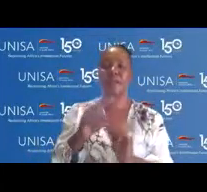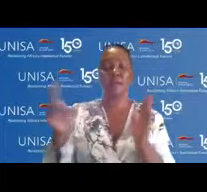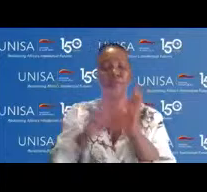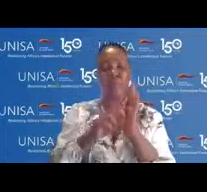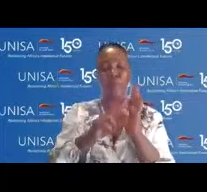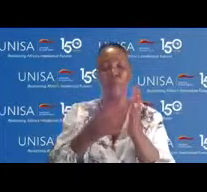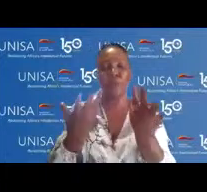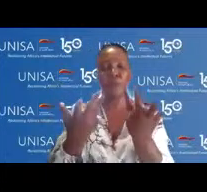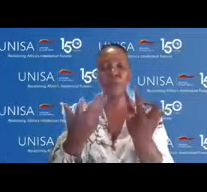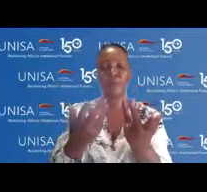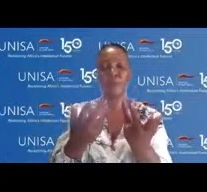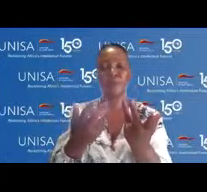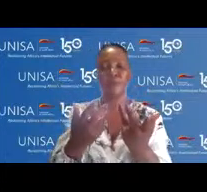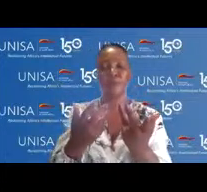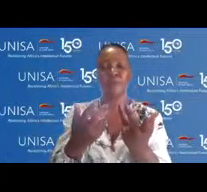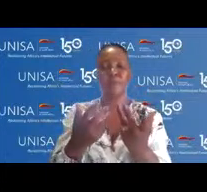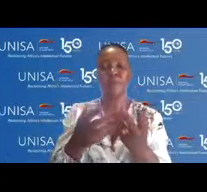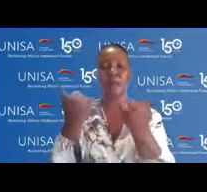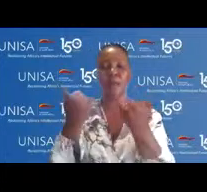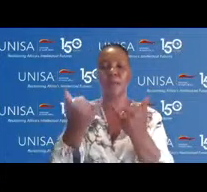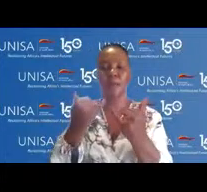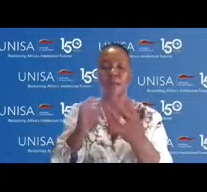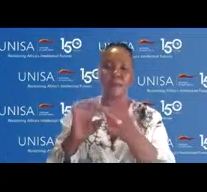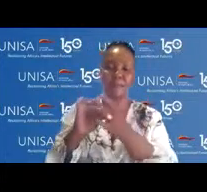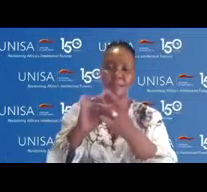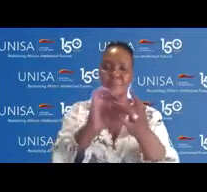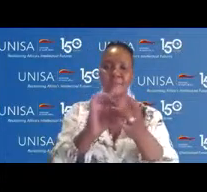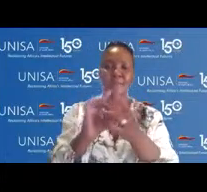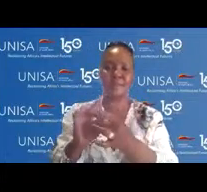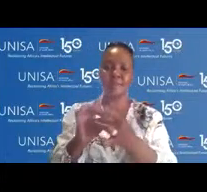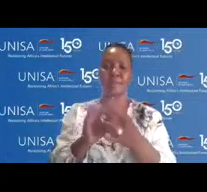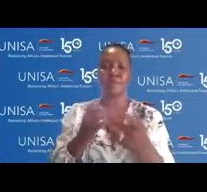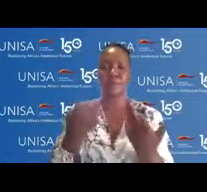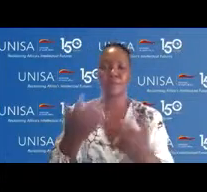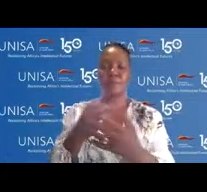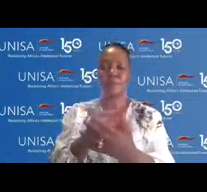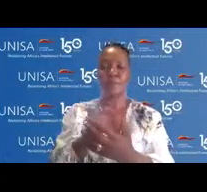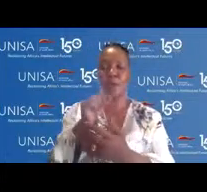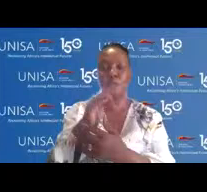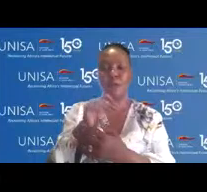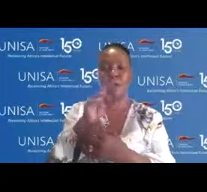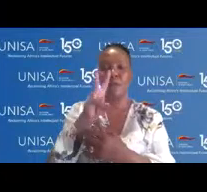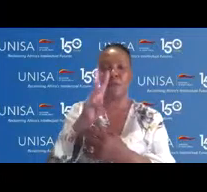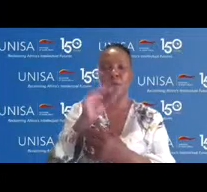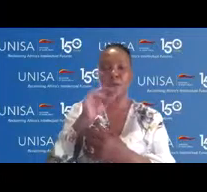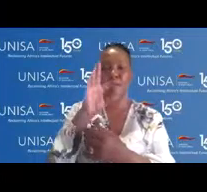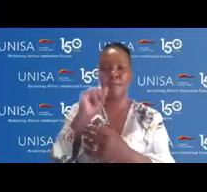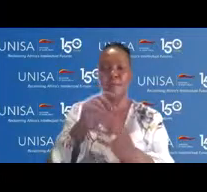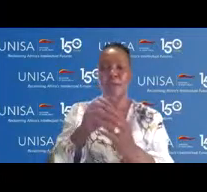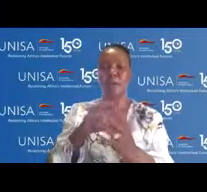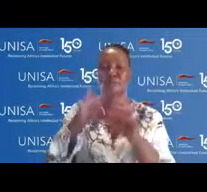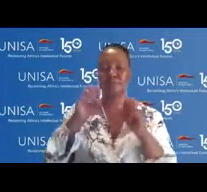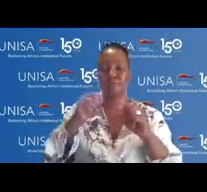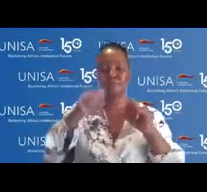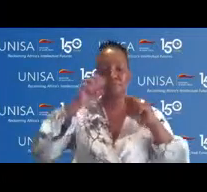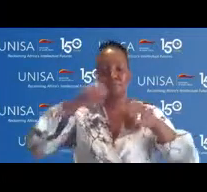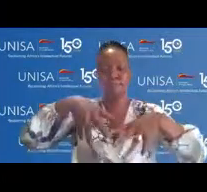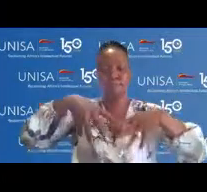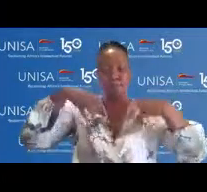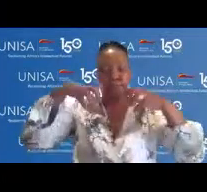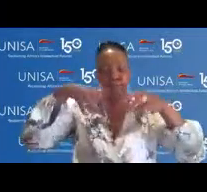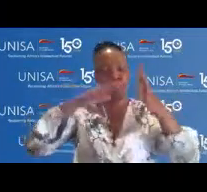All right, so currently I'm connected with my fiber, but now let me just go down, down, down. Give it a few seconds. I know it doesn't come